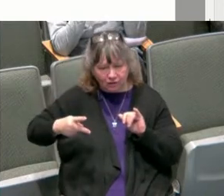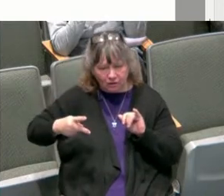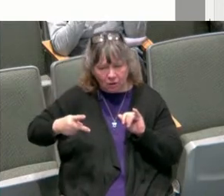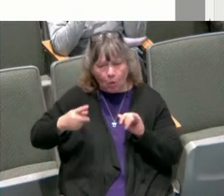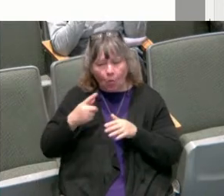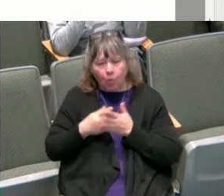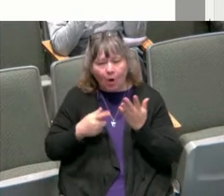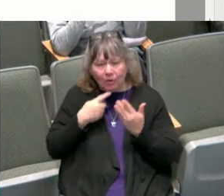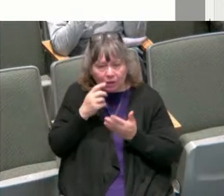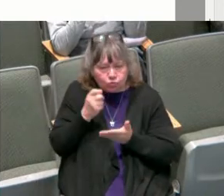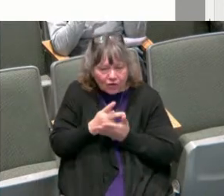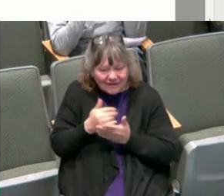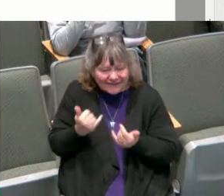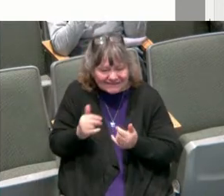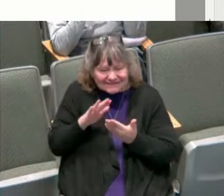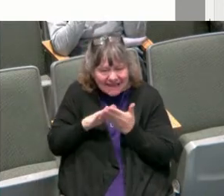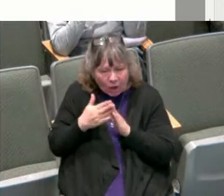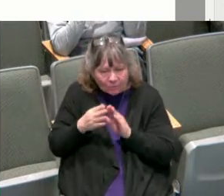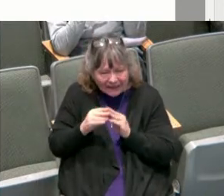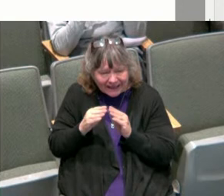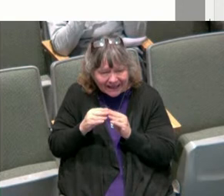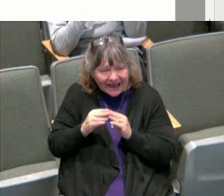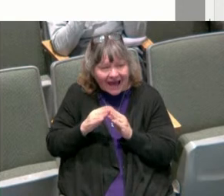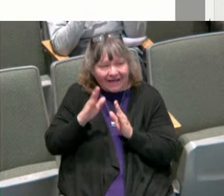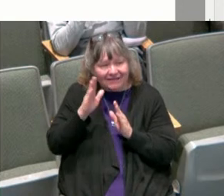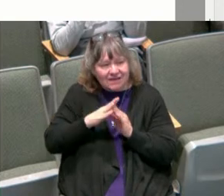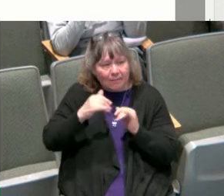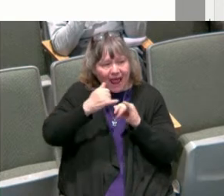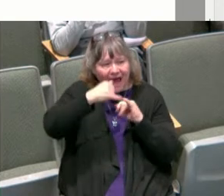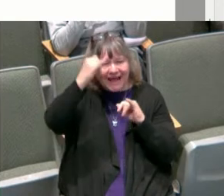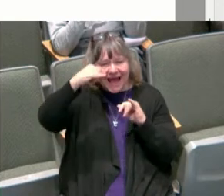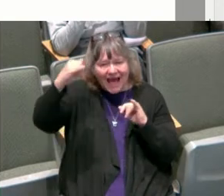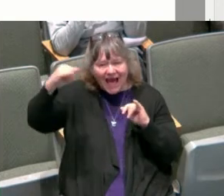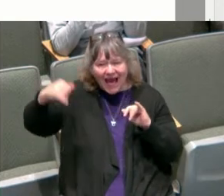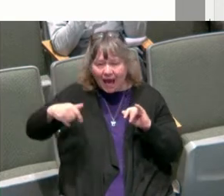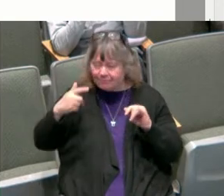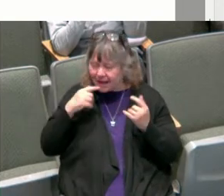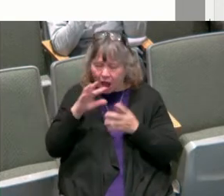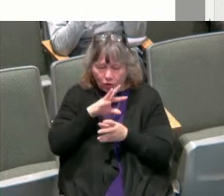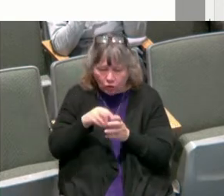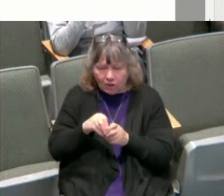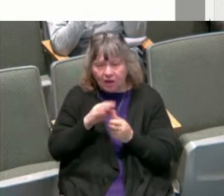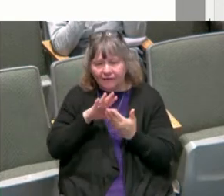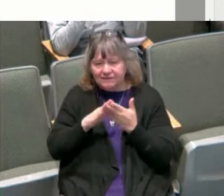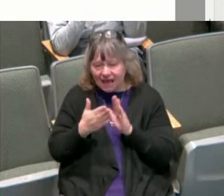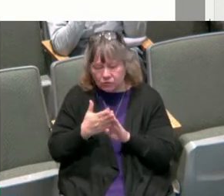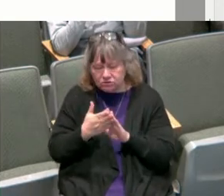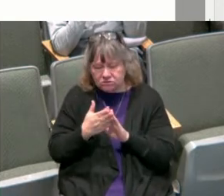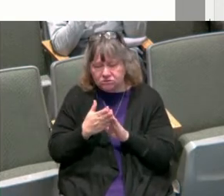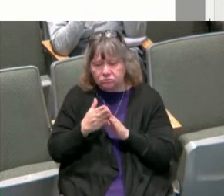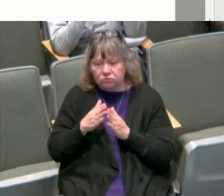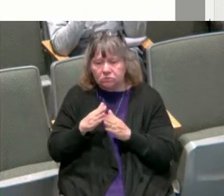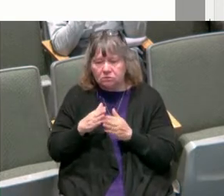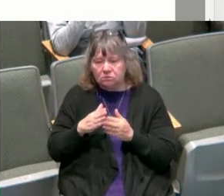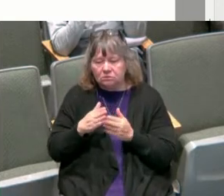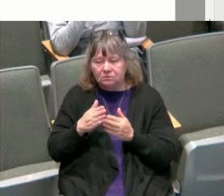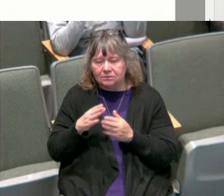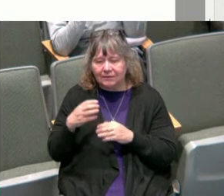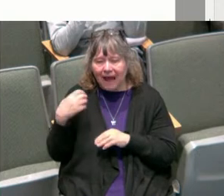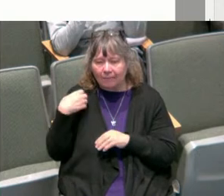be approved at this town meeting and on the very top line everything that has been included by departments on the town's preliminary draft Capital plan